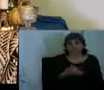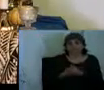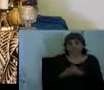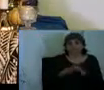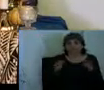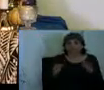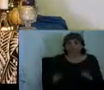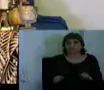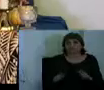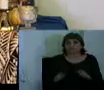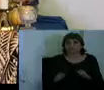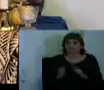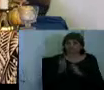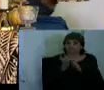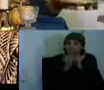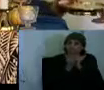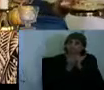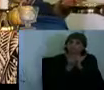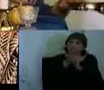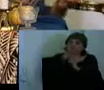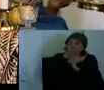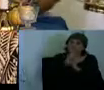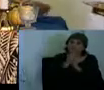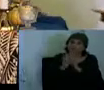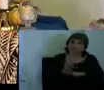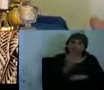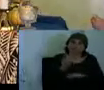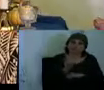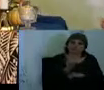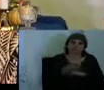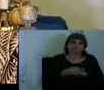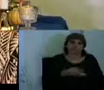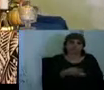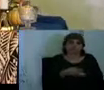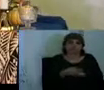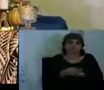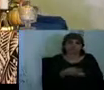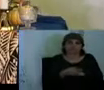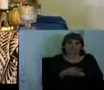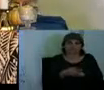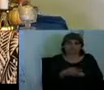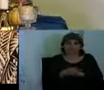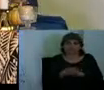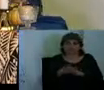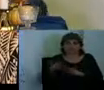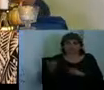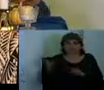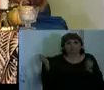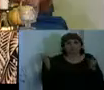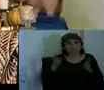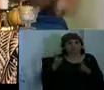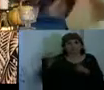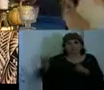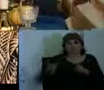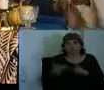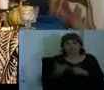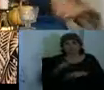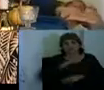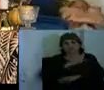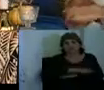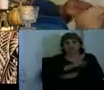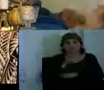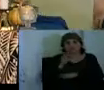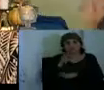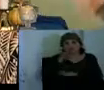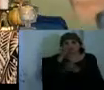you can be at one with God. All are welcome and invited to this table of love,